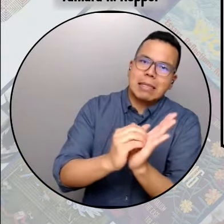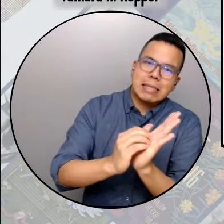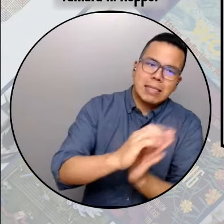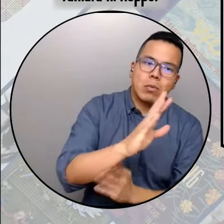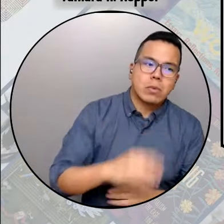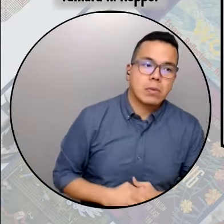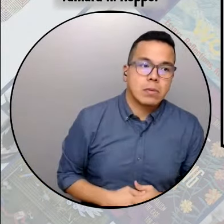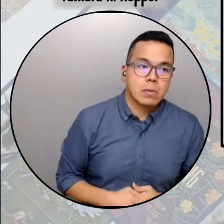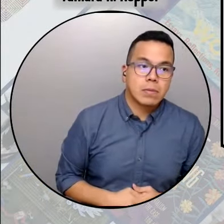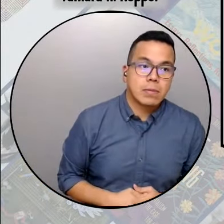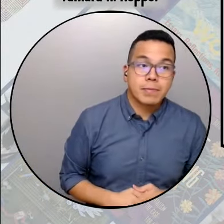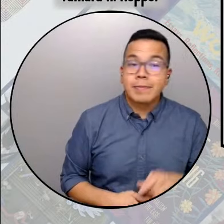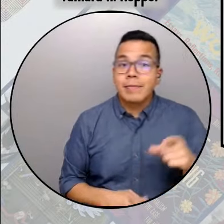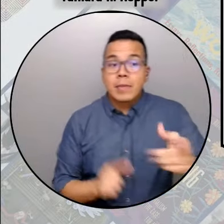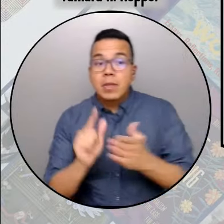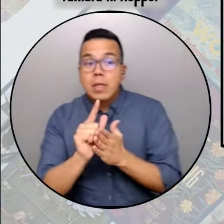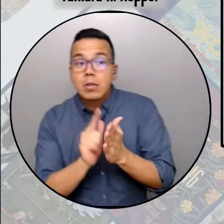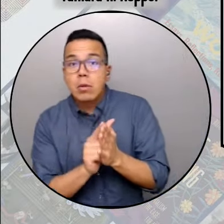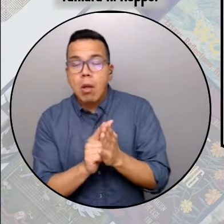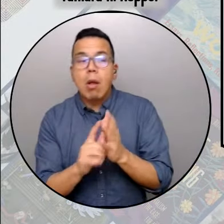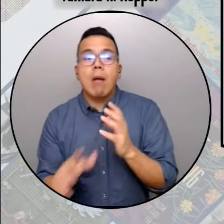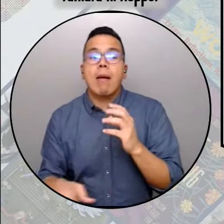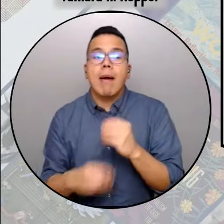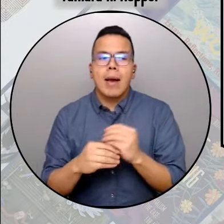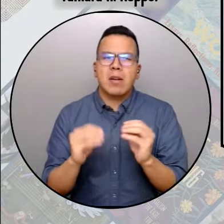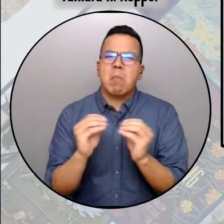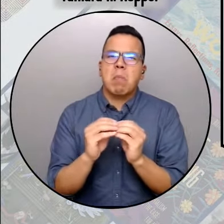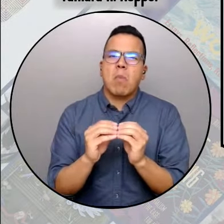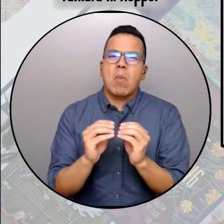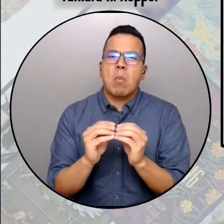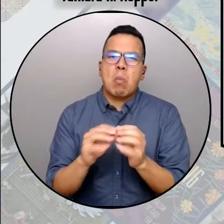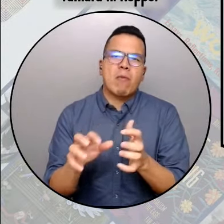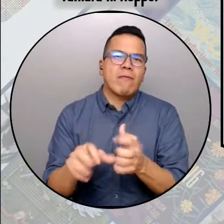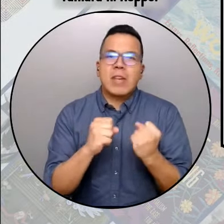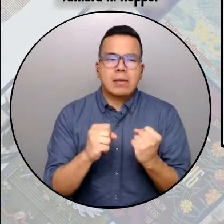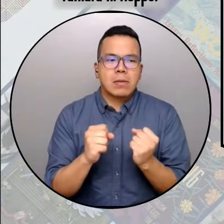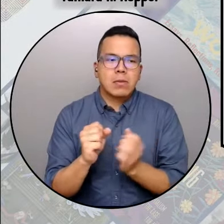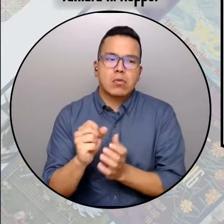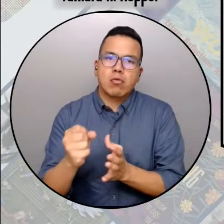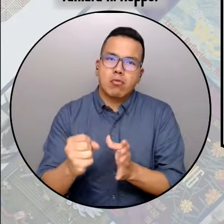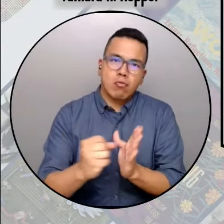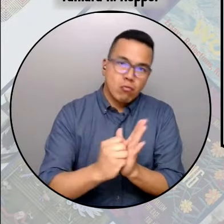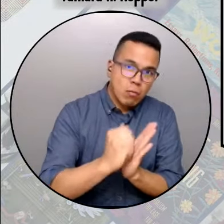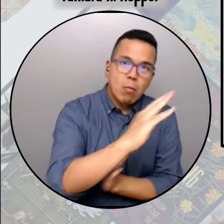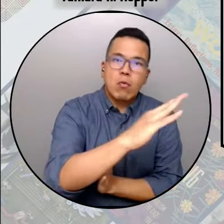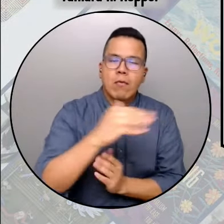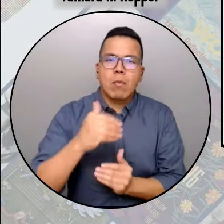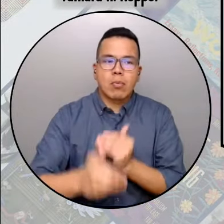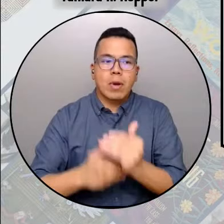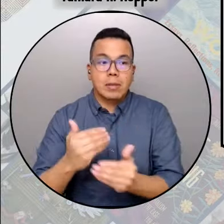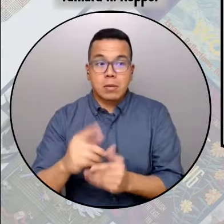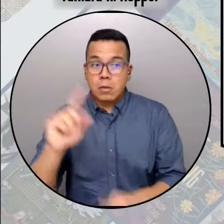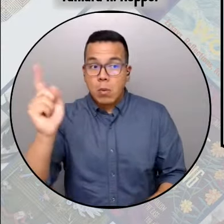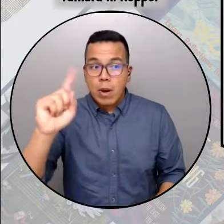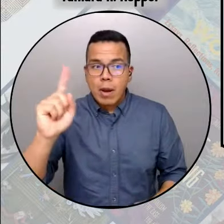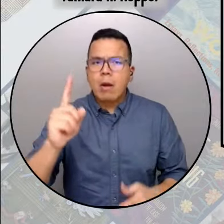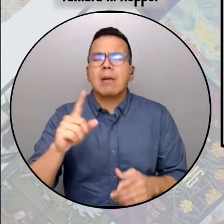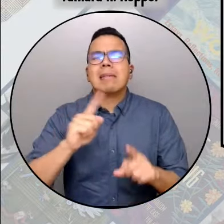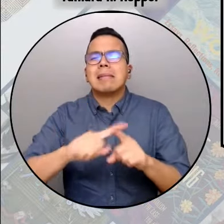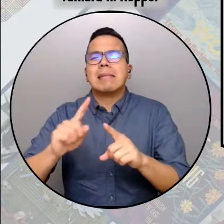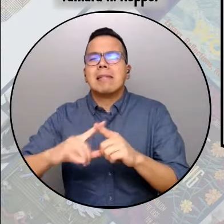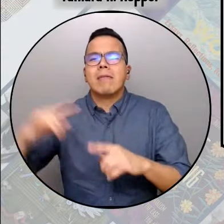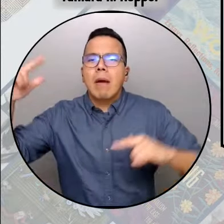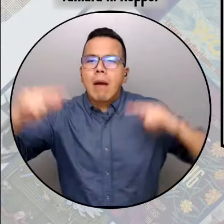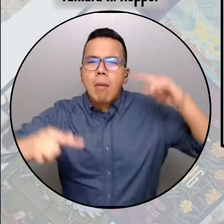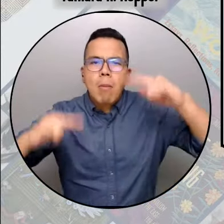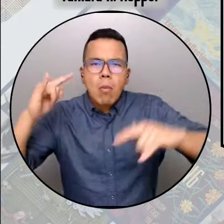removal process. And so this is where, you know, kind of at ports of entry in terms of, and again, an emphasis